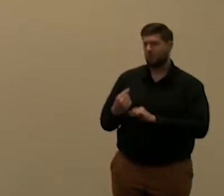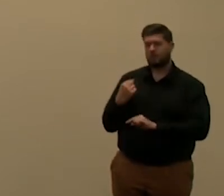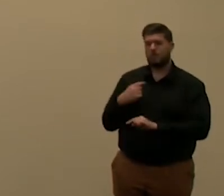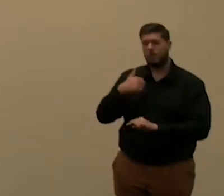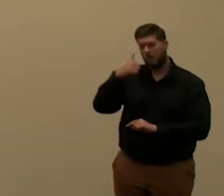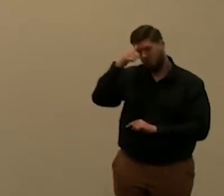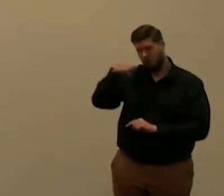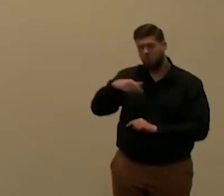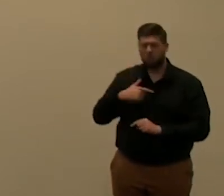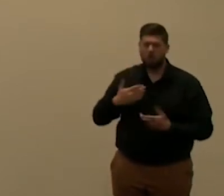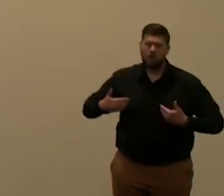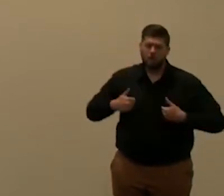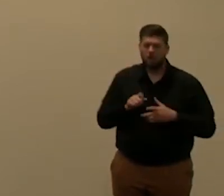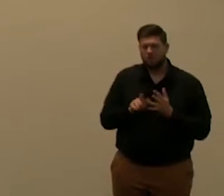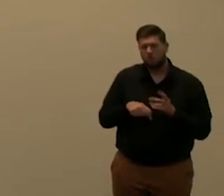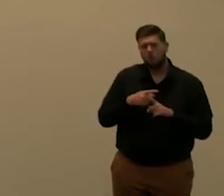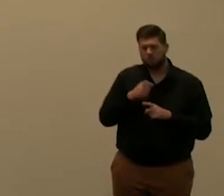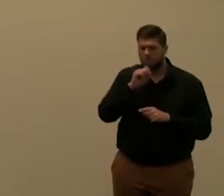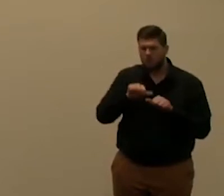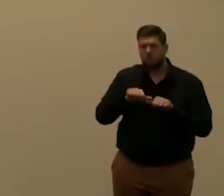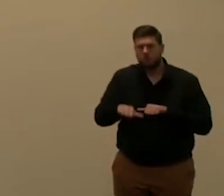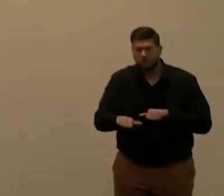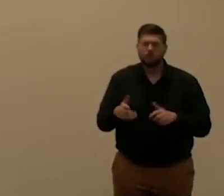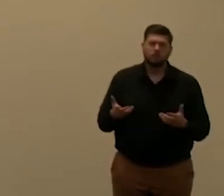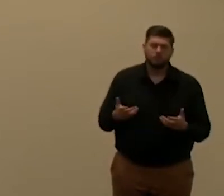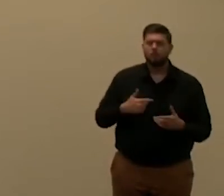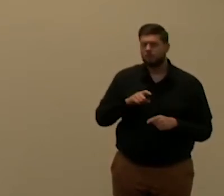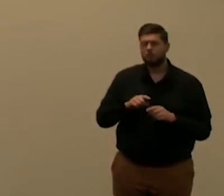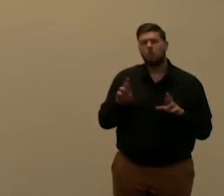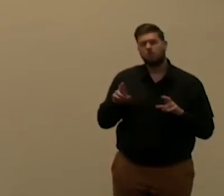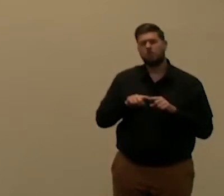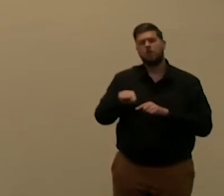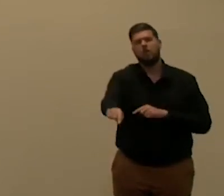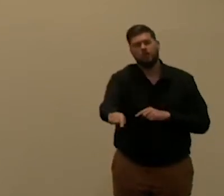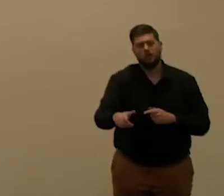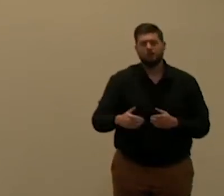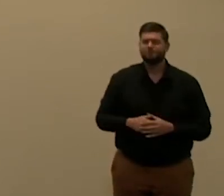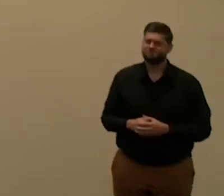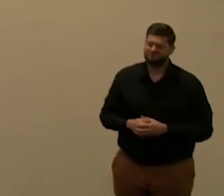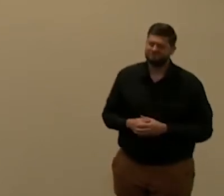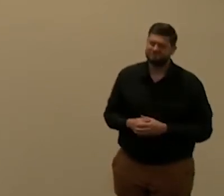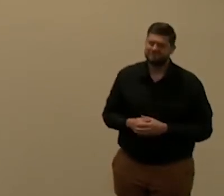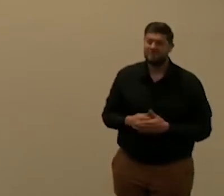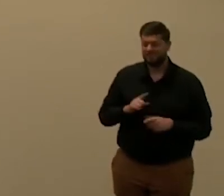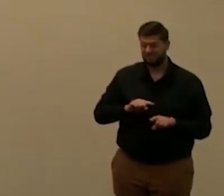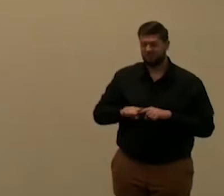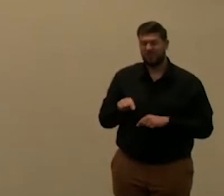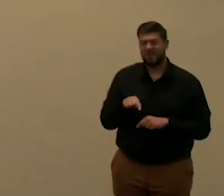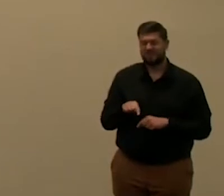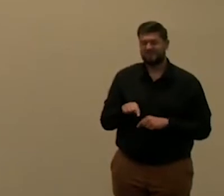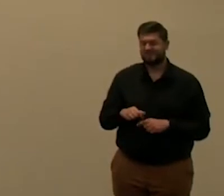coming, but that's far in the future. But yeah, so that's what I try to